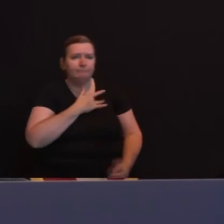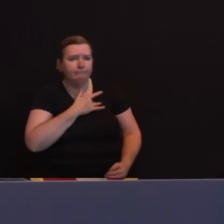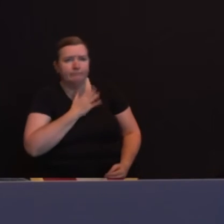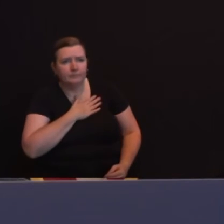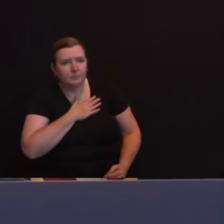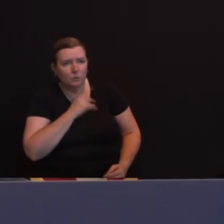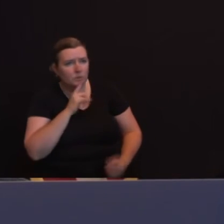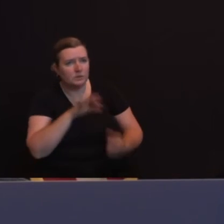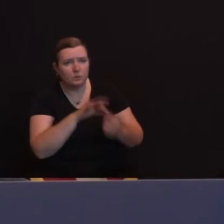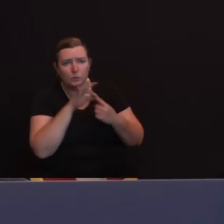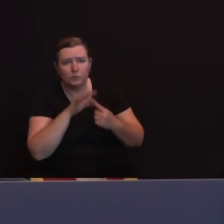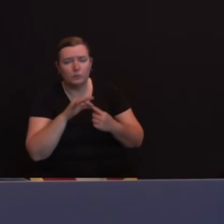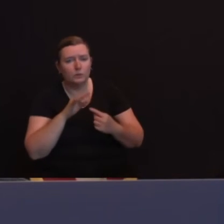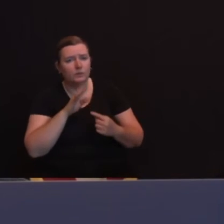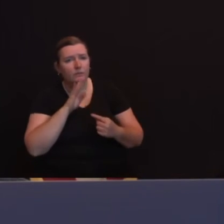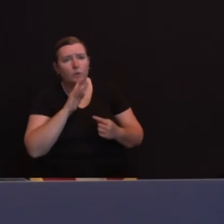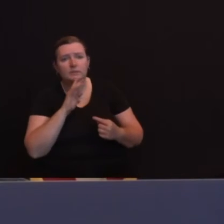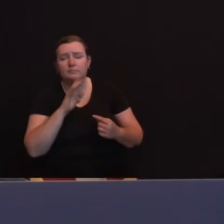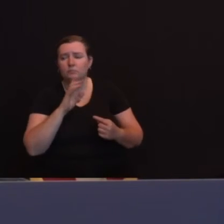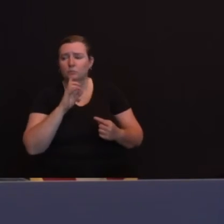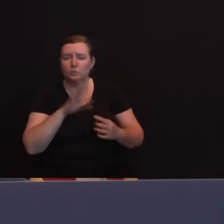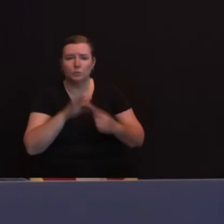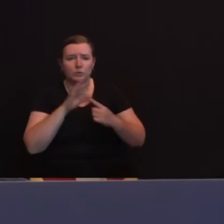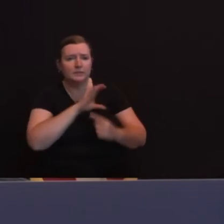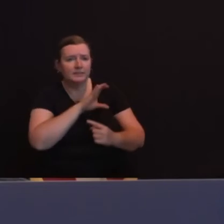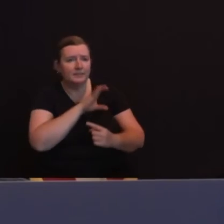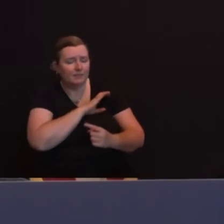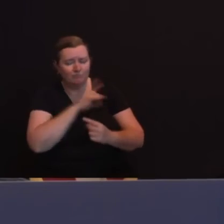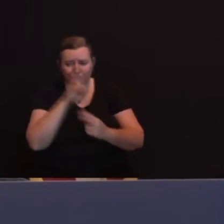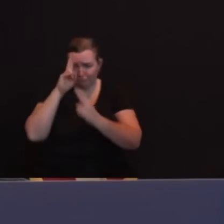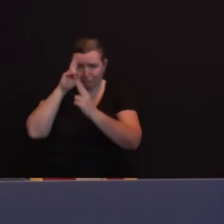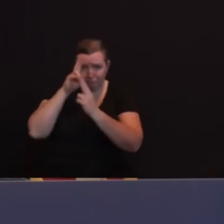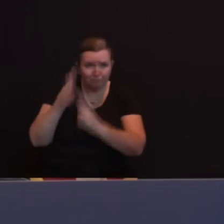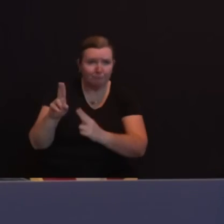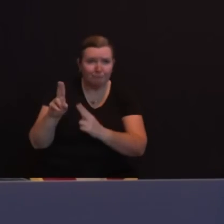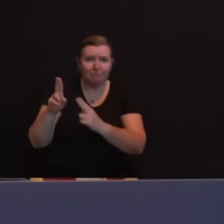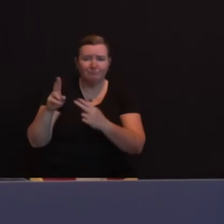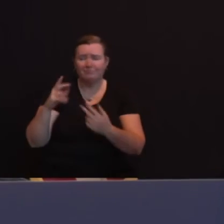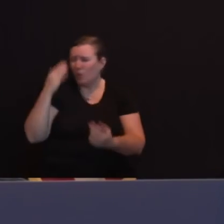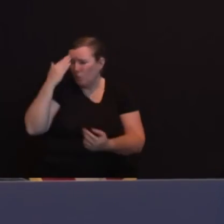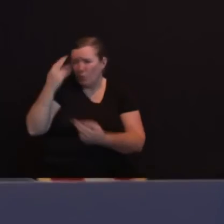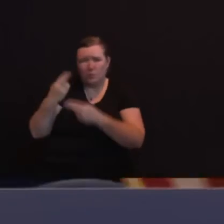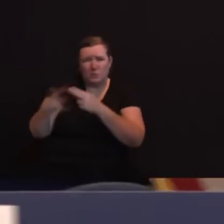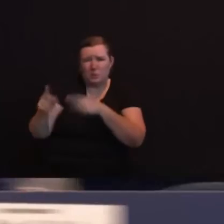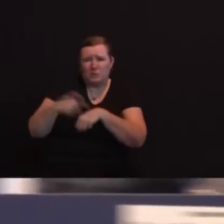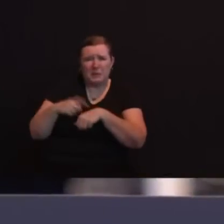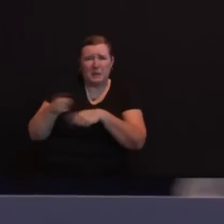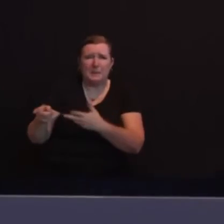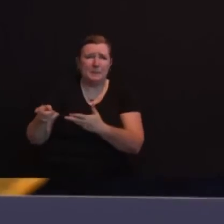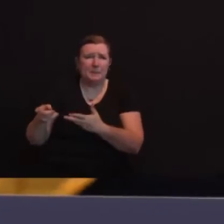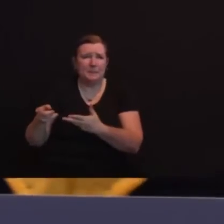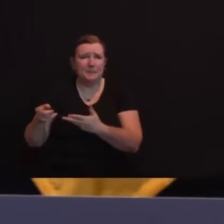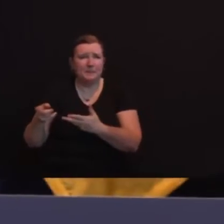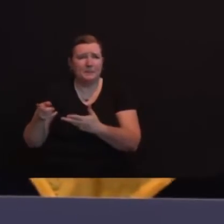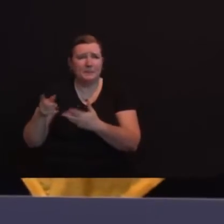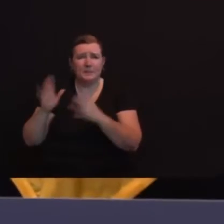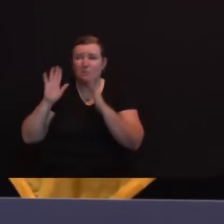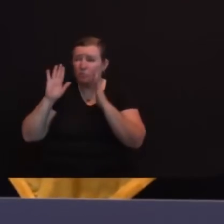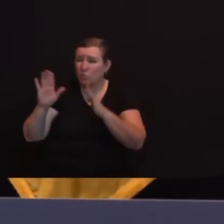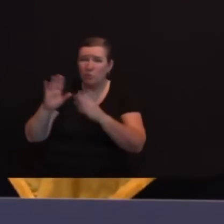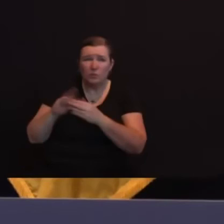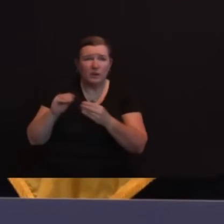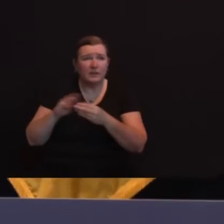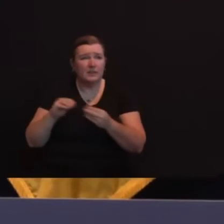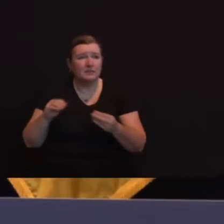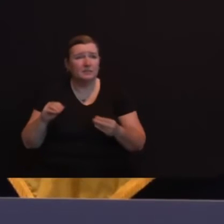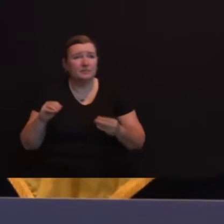character. I was honored to get to know him, at least for a few short months, so thank you for mentioning it. Thank you, Pat. That's a great story. Kabili, as I mentioned, worked